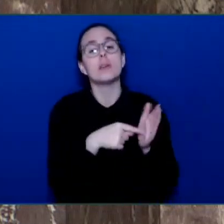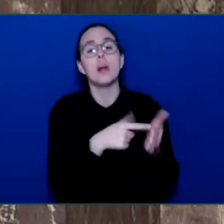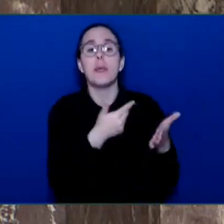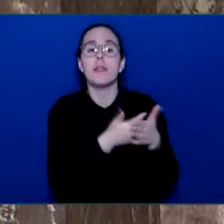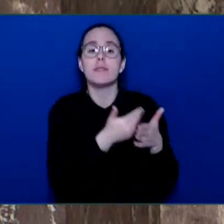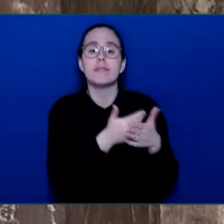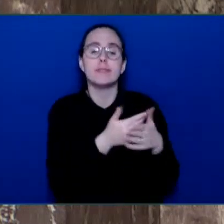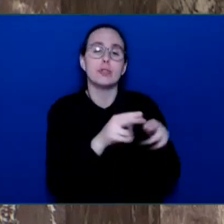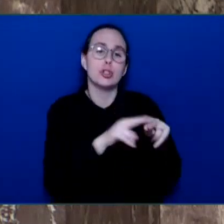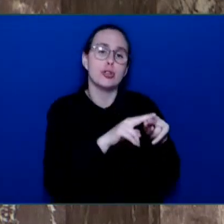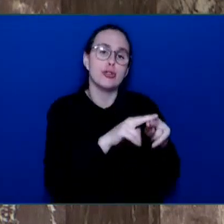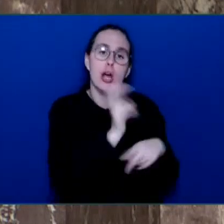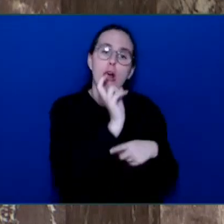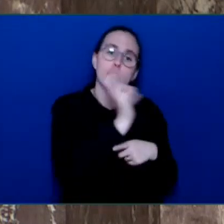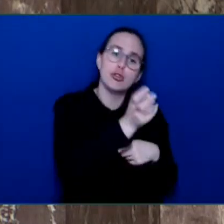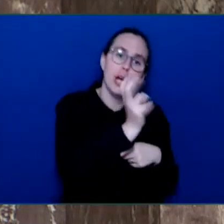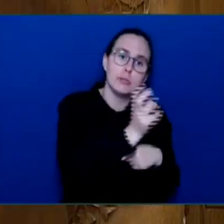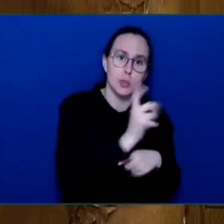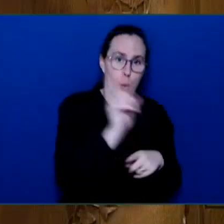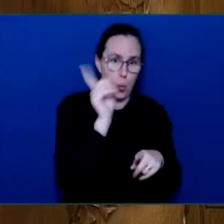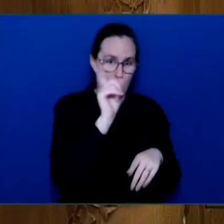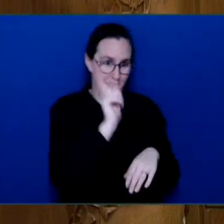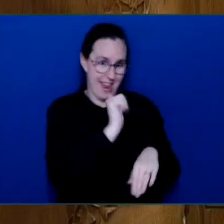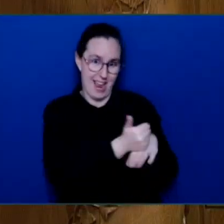that work.